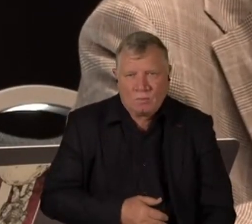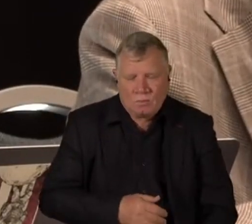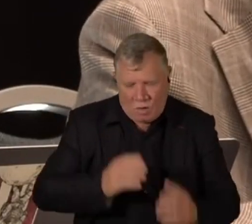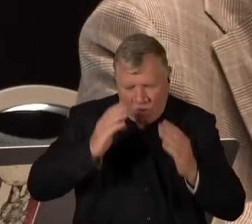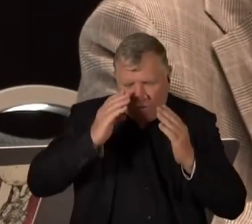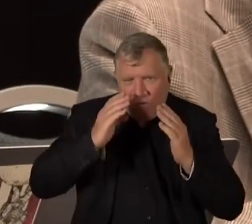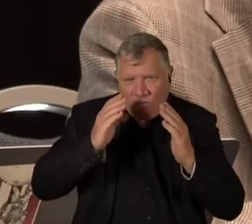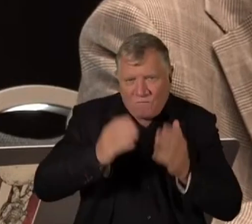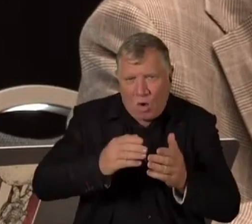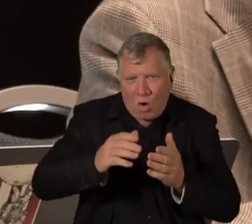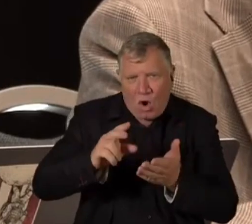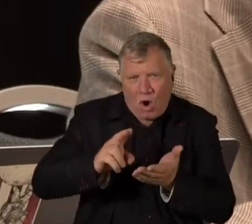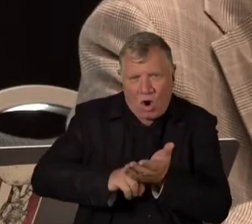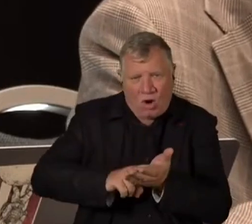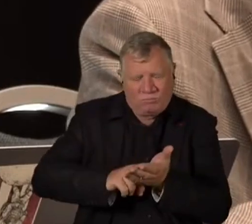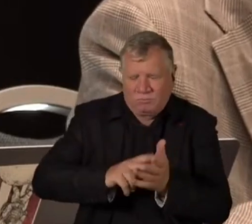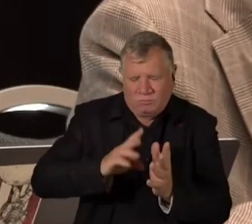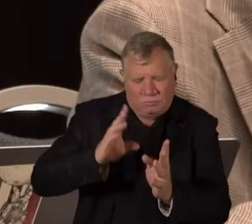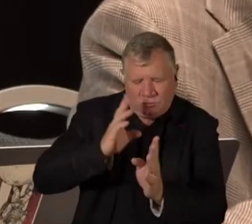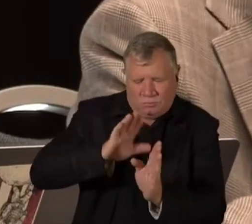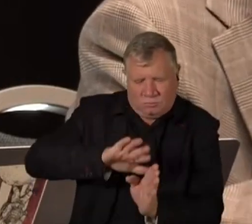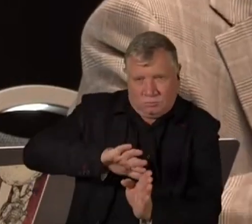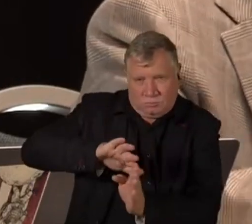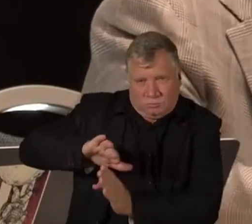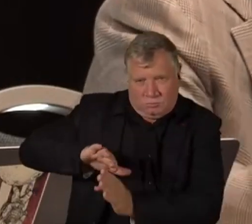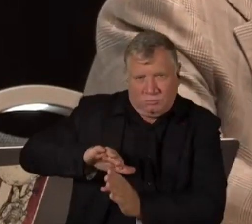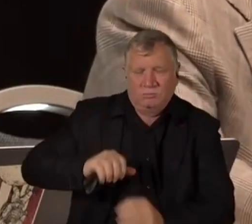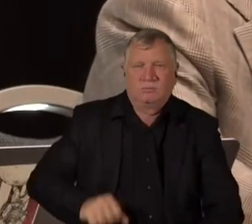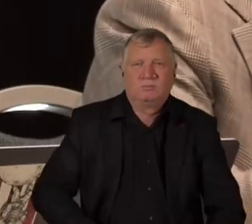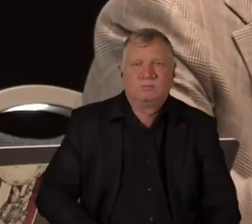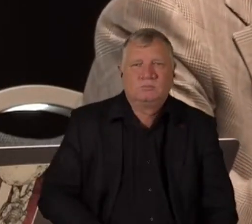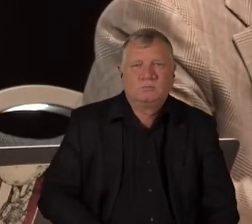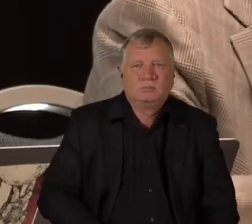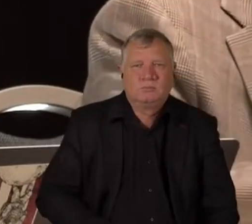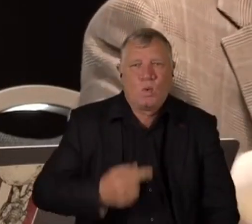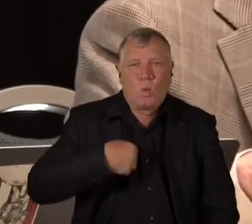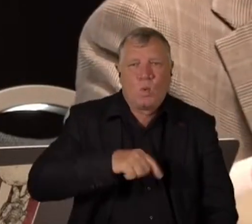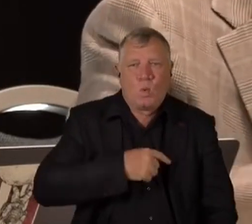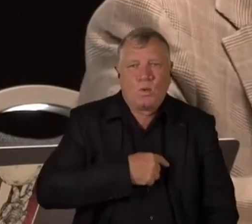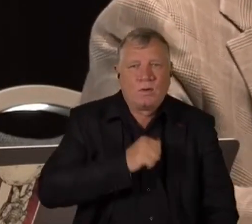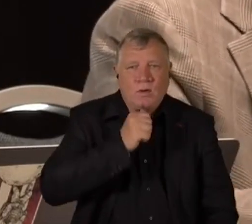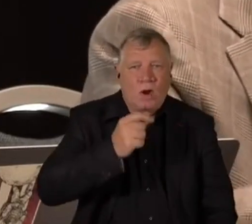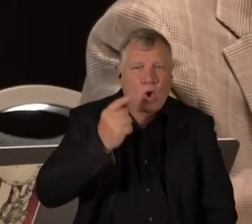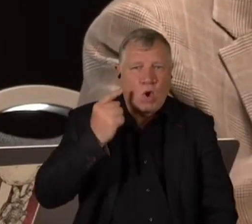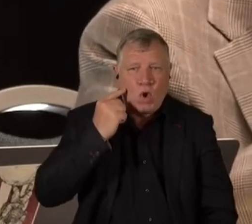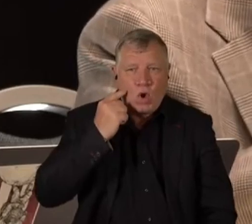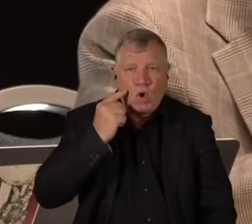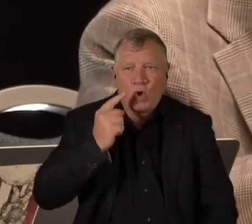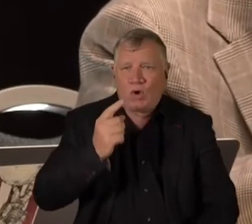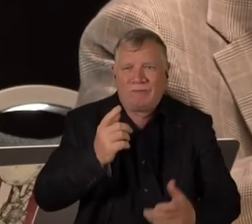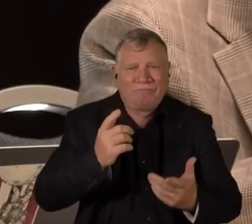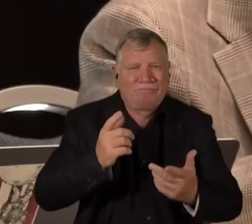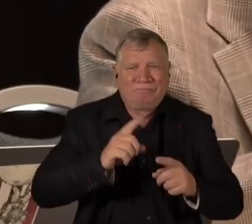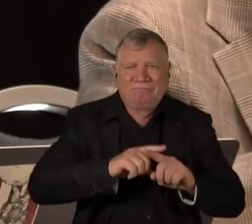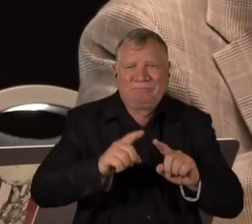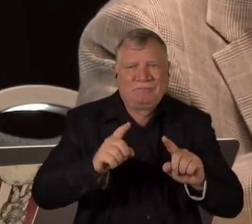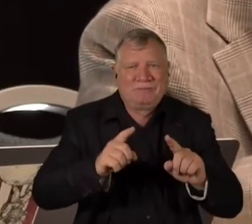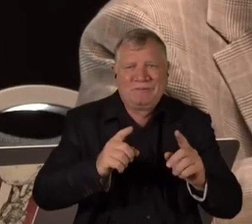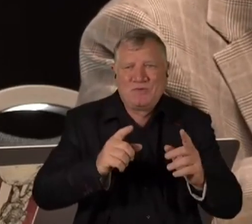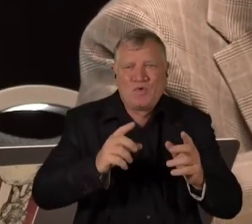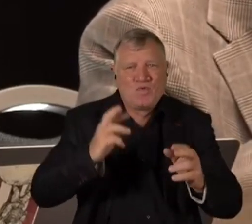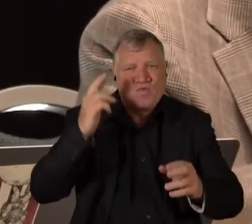is a distraction from what we need to get done. I have not heard any convincing reason why we cannot do